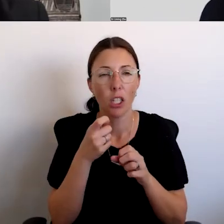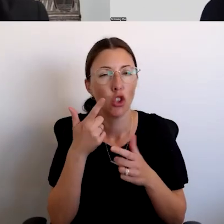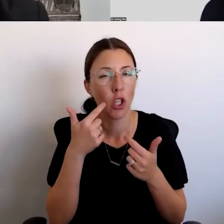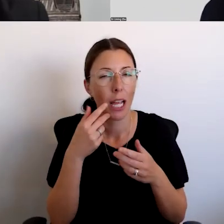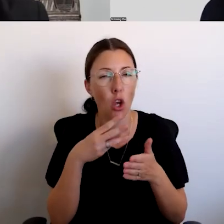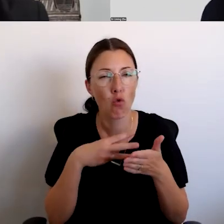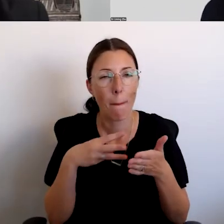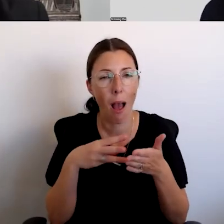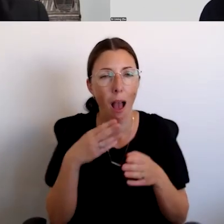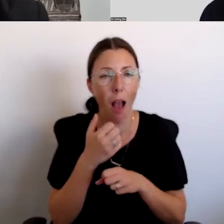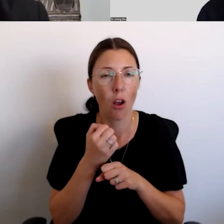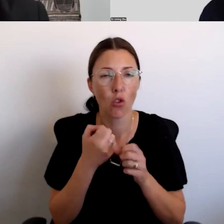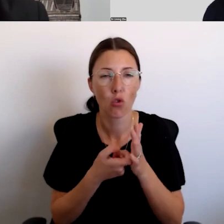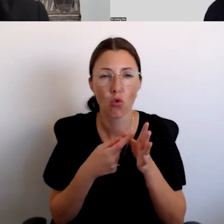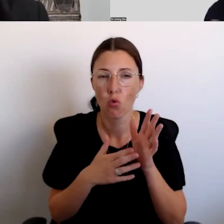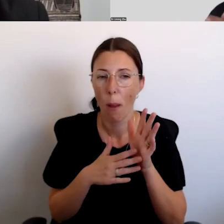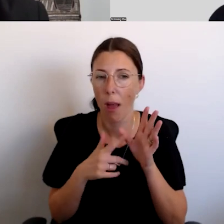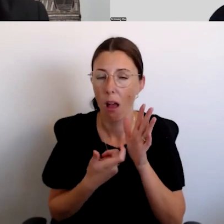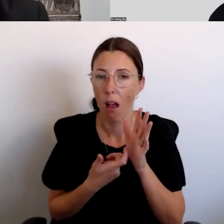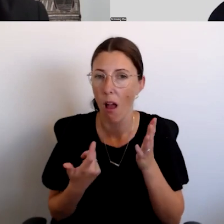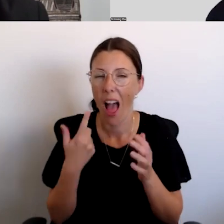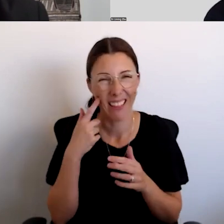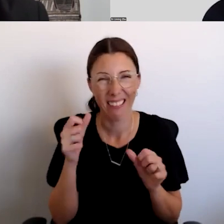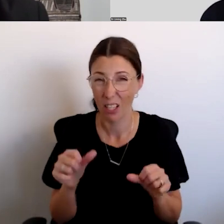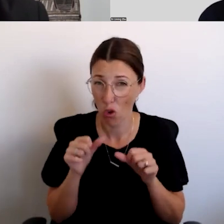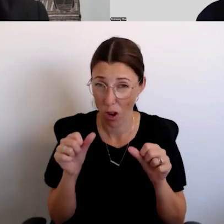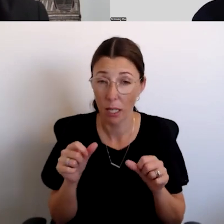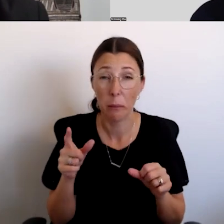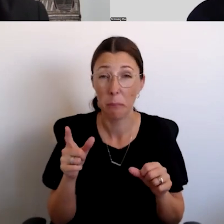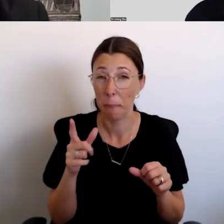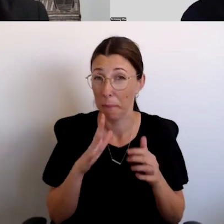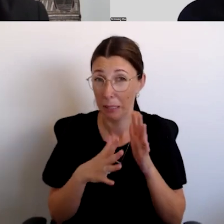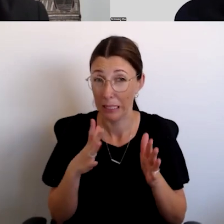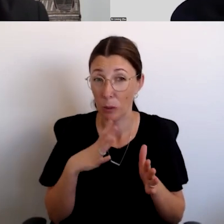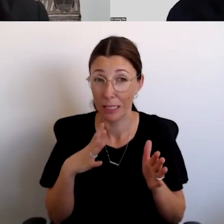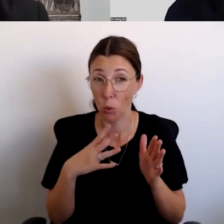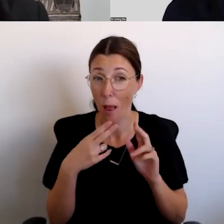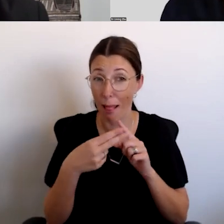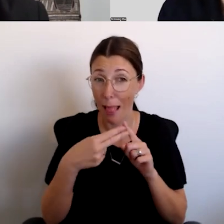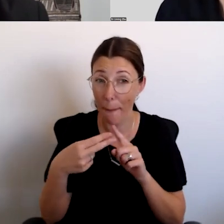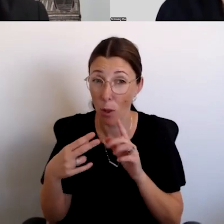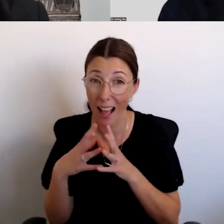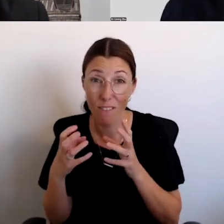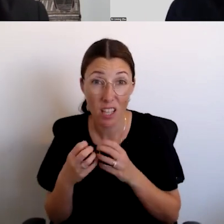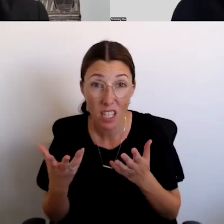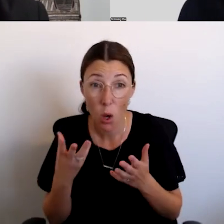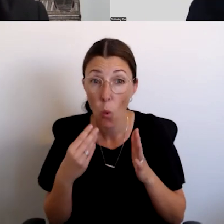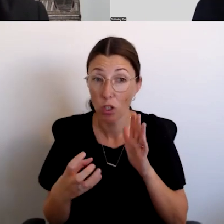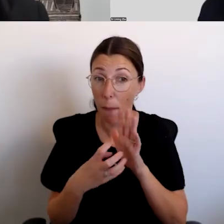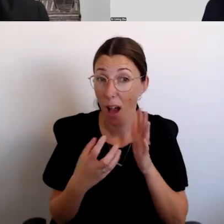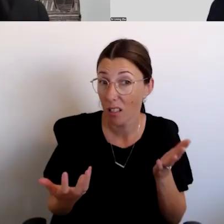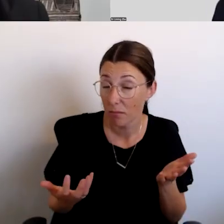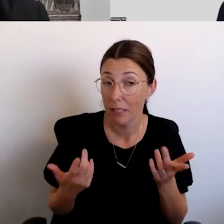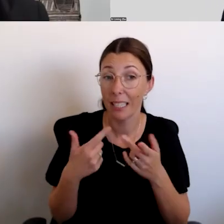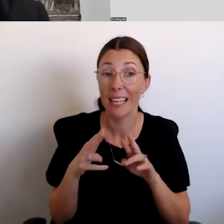writing's grammar. And if, is that something we need to label everything and watermark it? It's certainly once you label everything